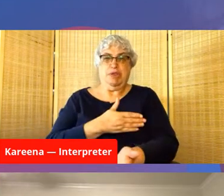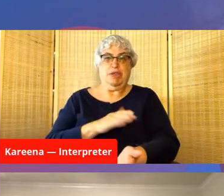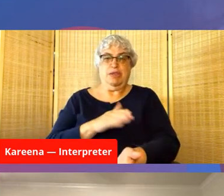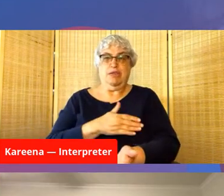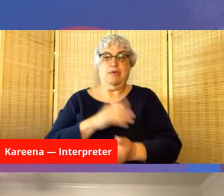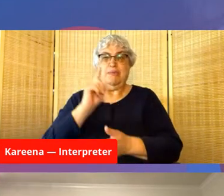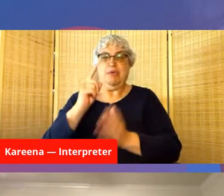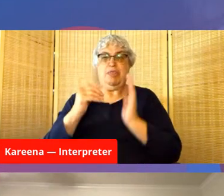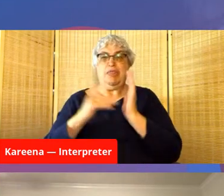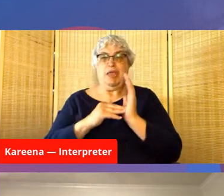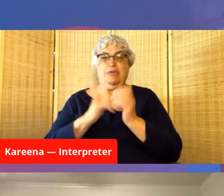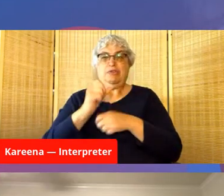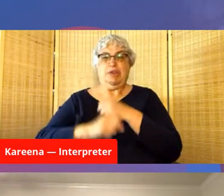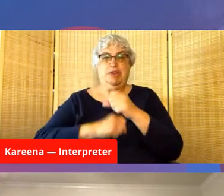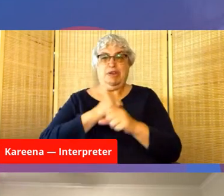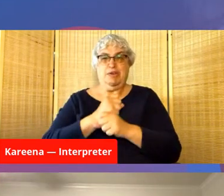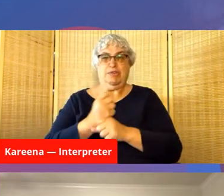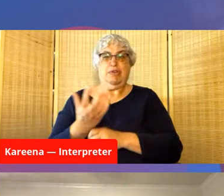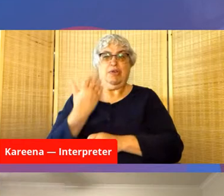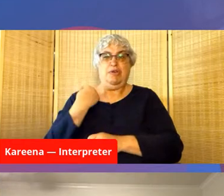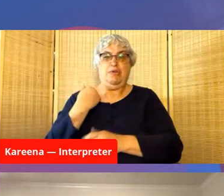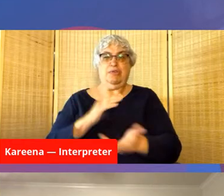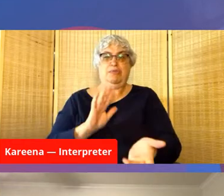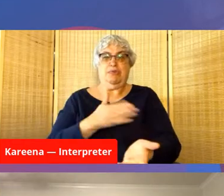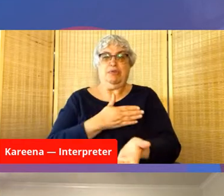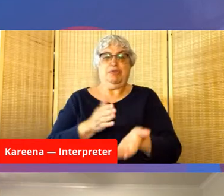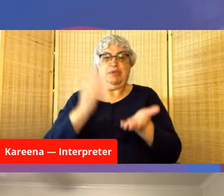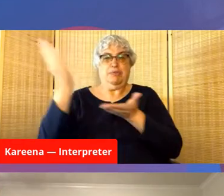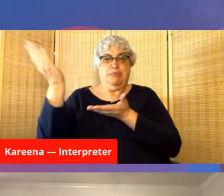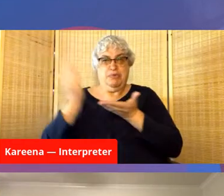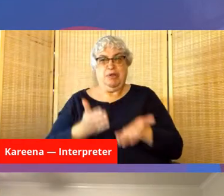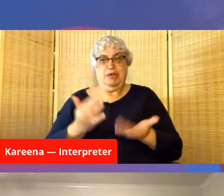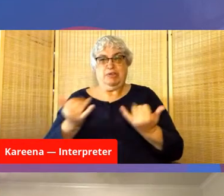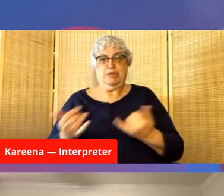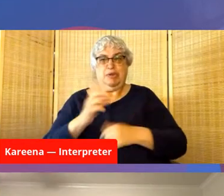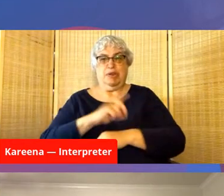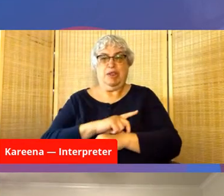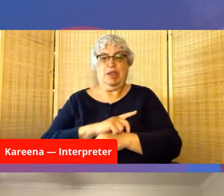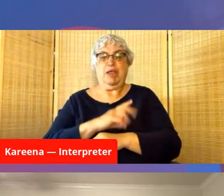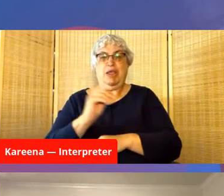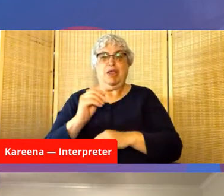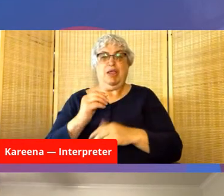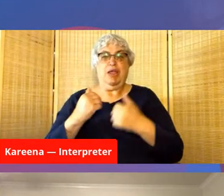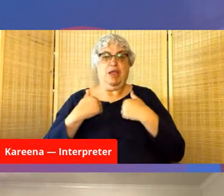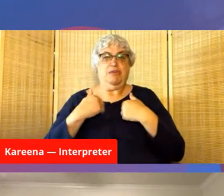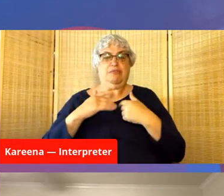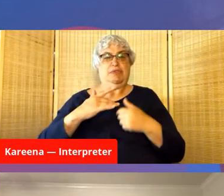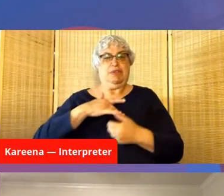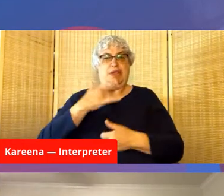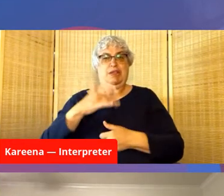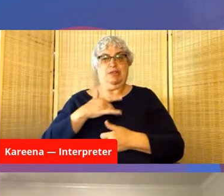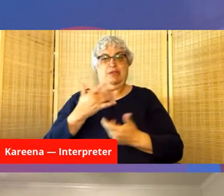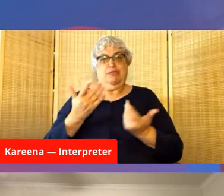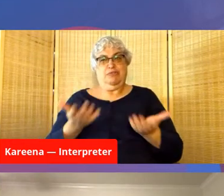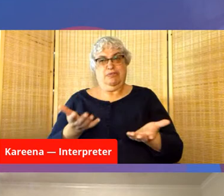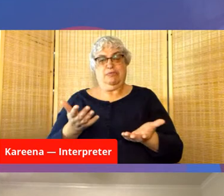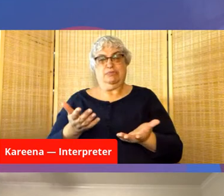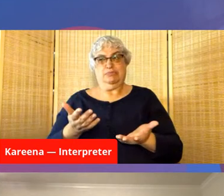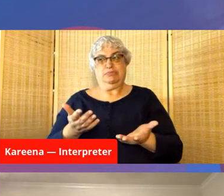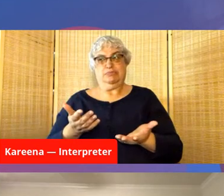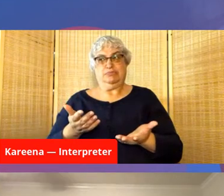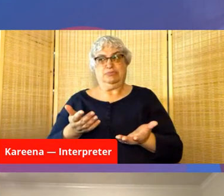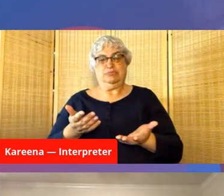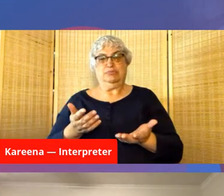What do you feel this music still brings to us today? And is there a sense of, you know, not only